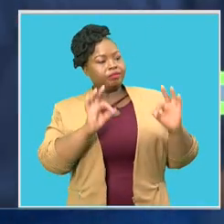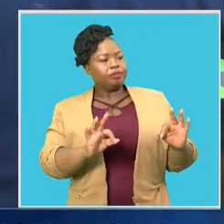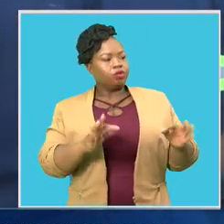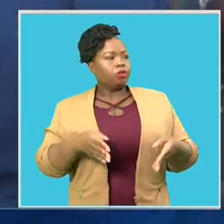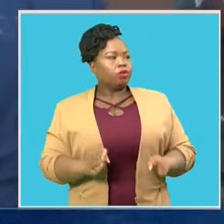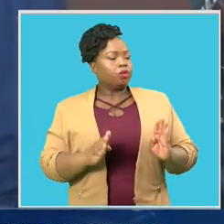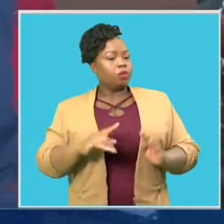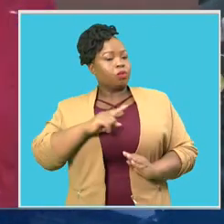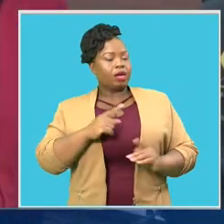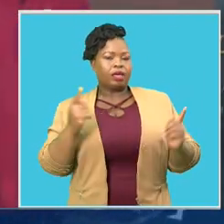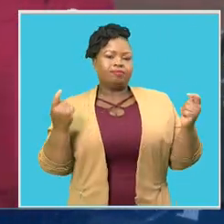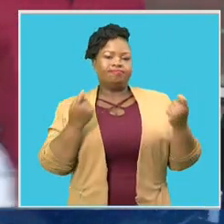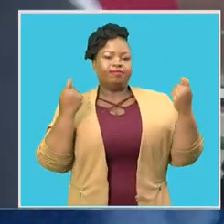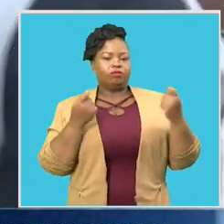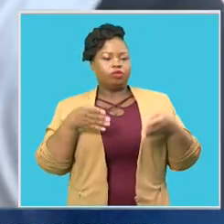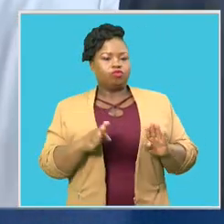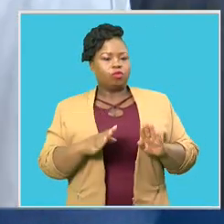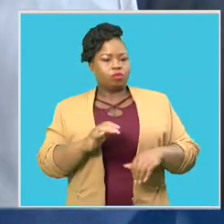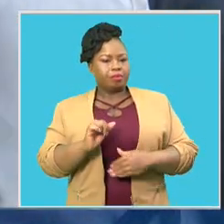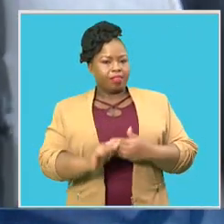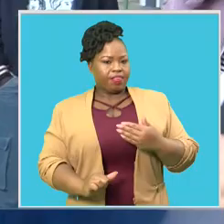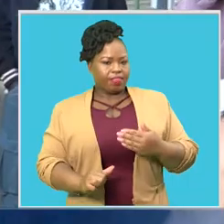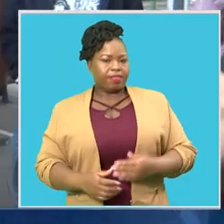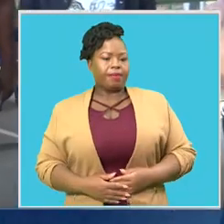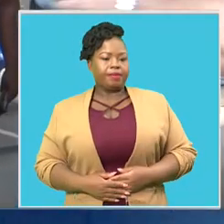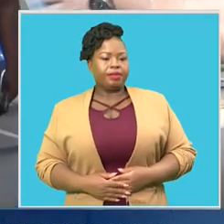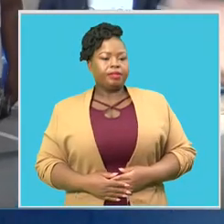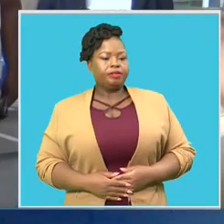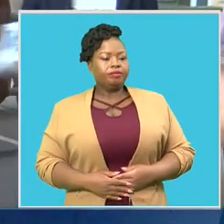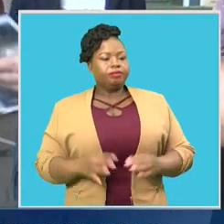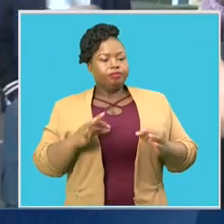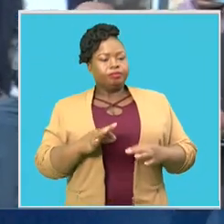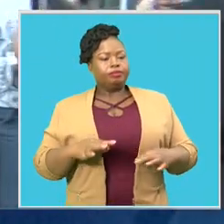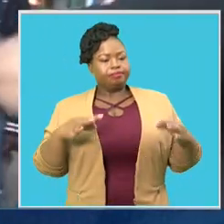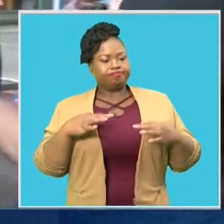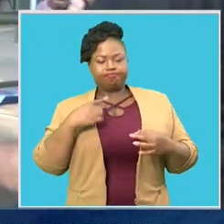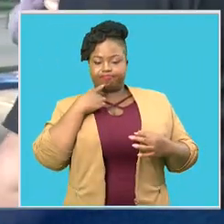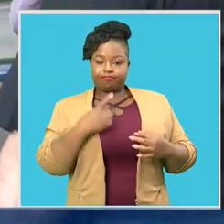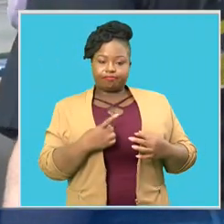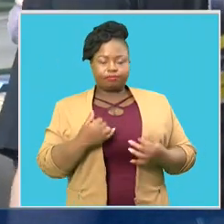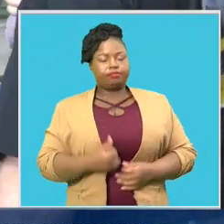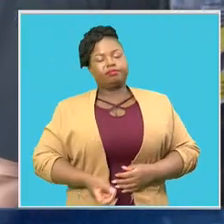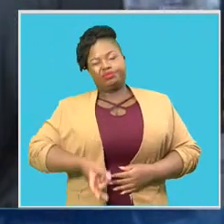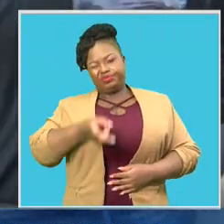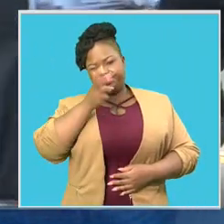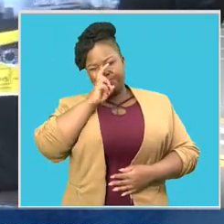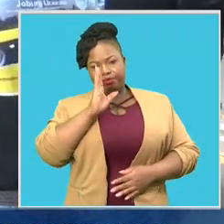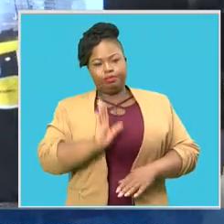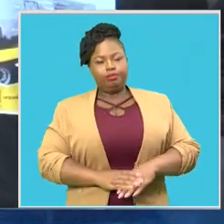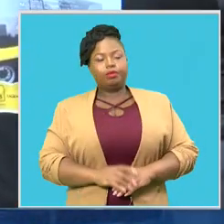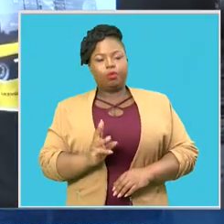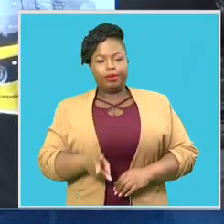kubungazwa inyanga yezokuthutha. Imeya yaseJohannesburg ithi umthetho uzoqiniswa